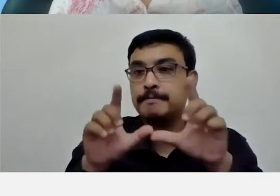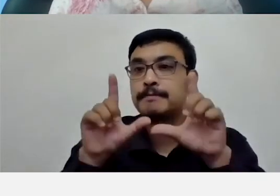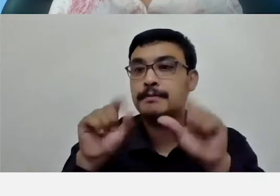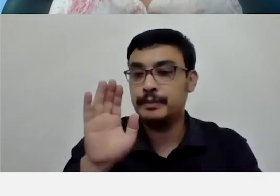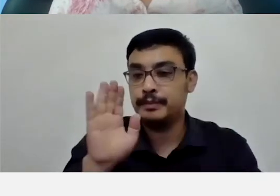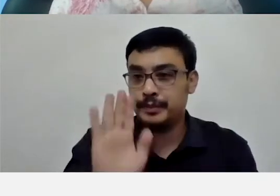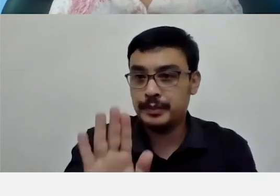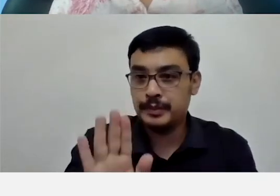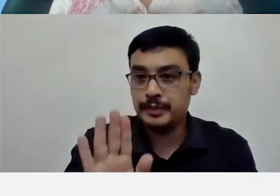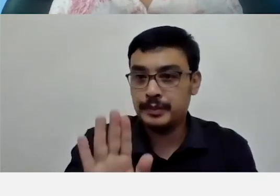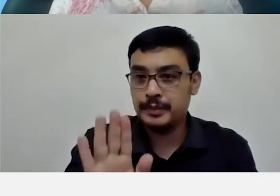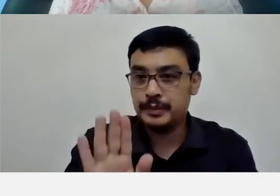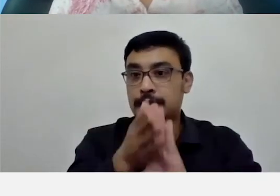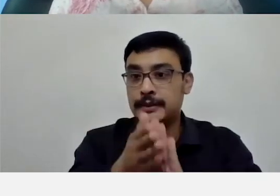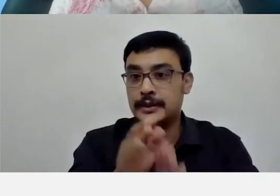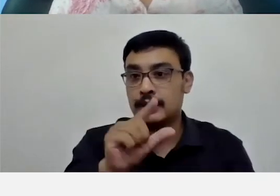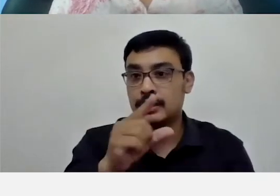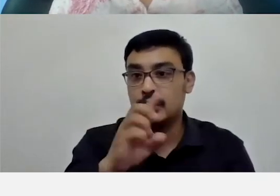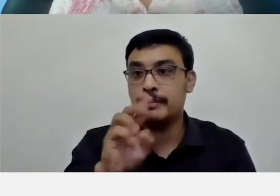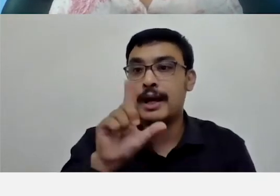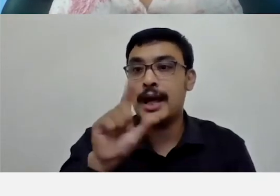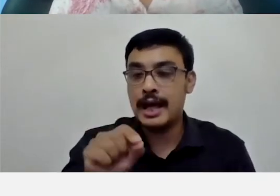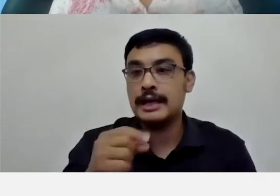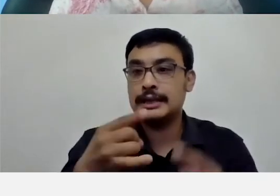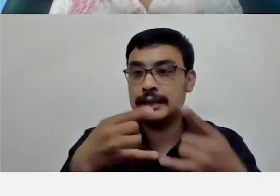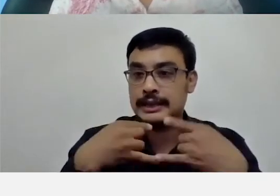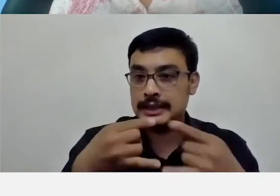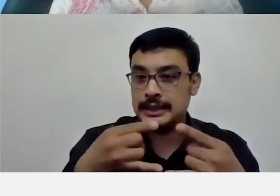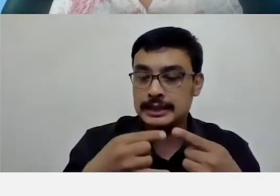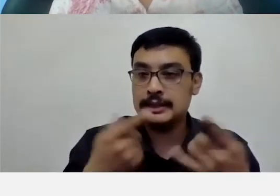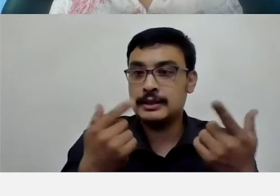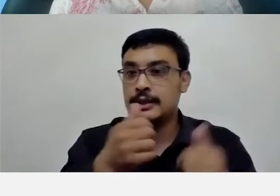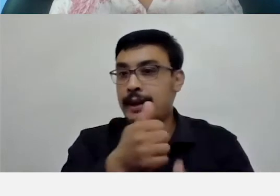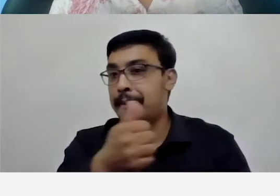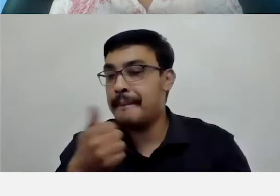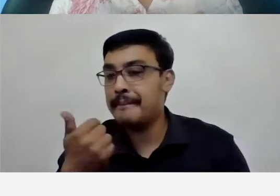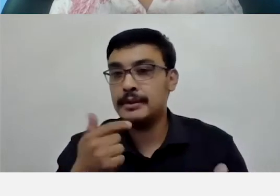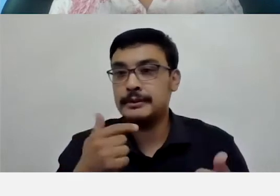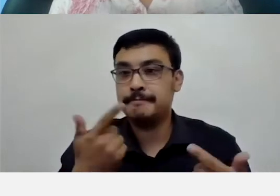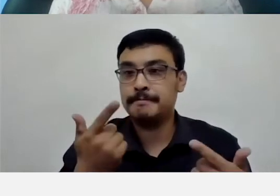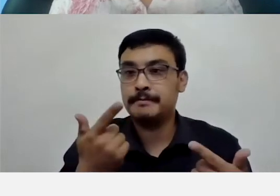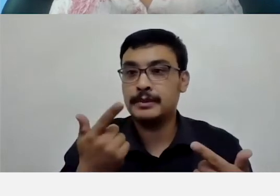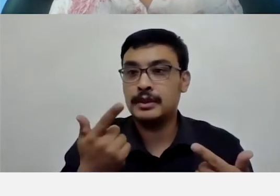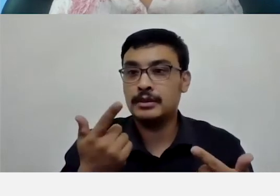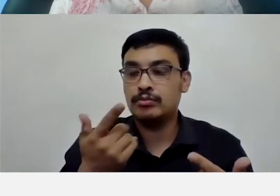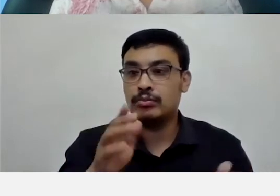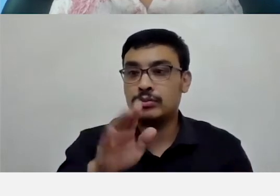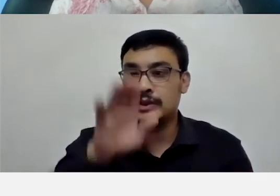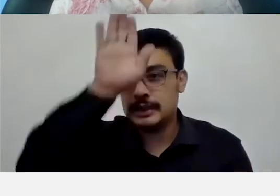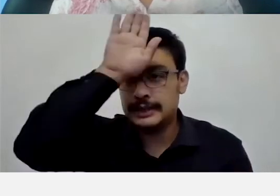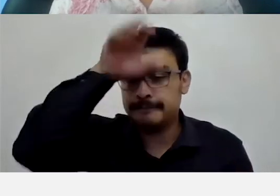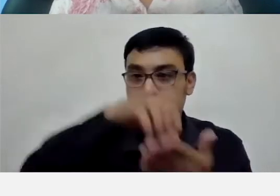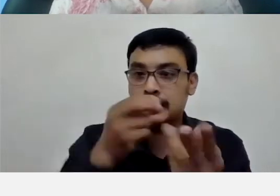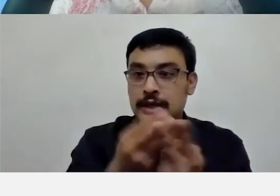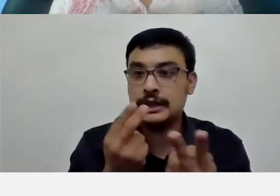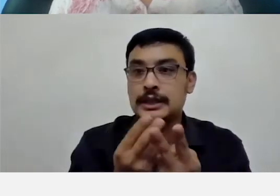After entering the Khoma Gate, you can see the beautiful view of Royal Palace, Laku